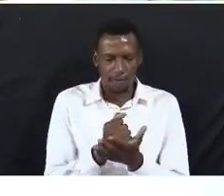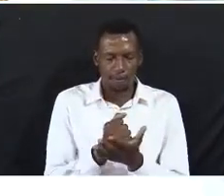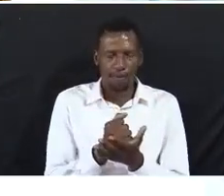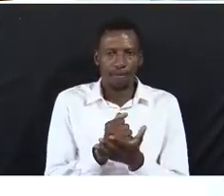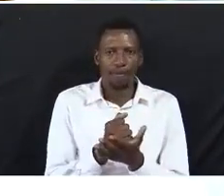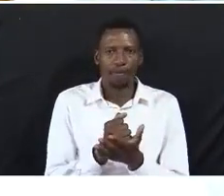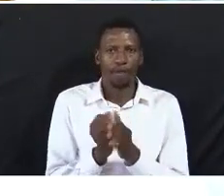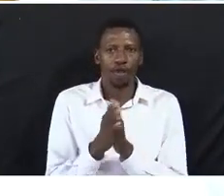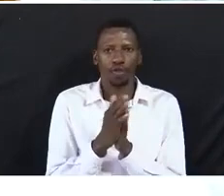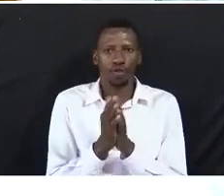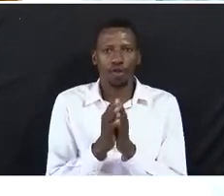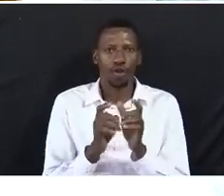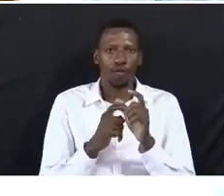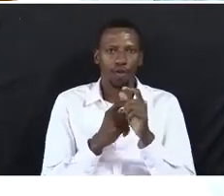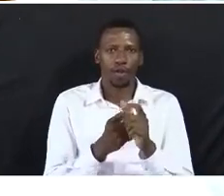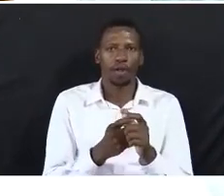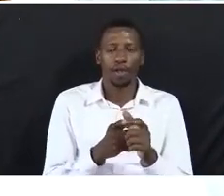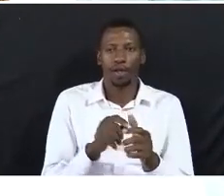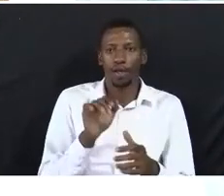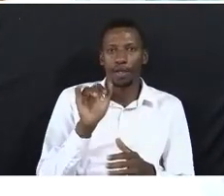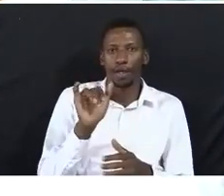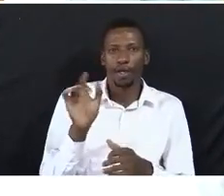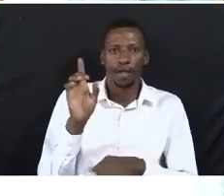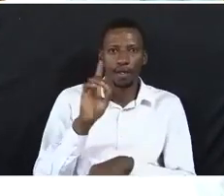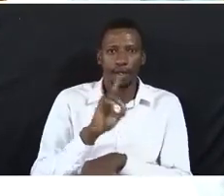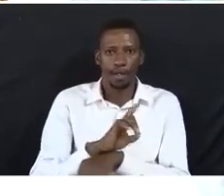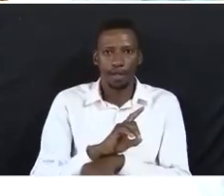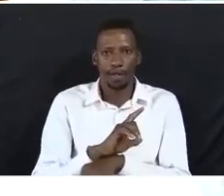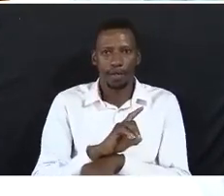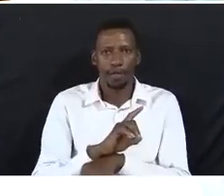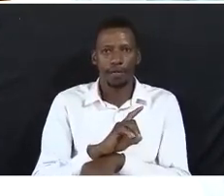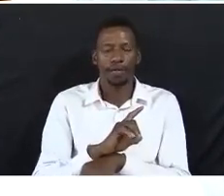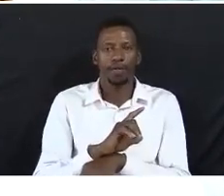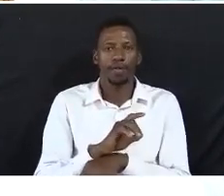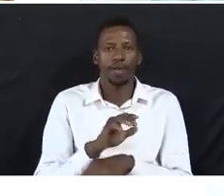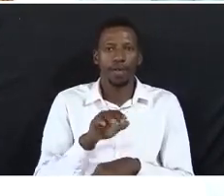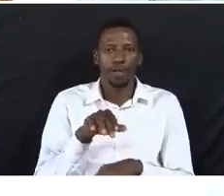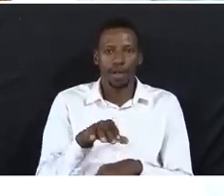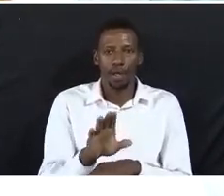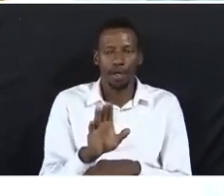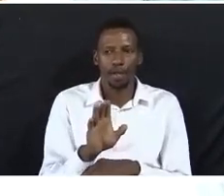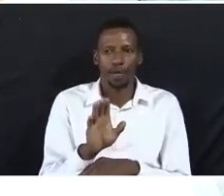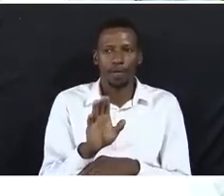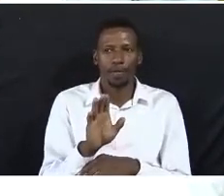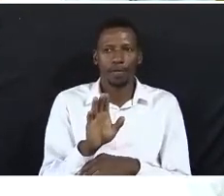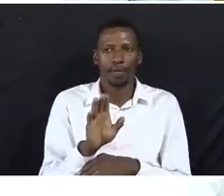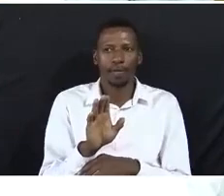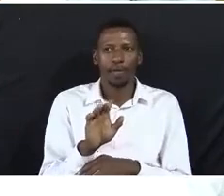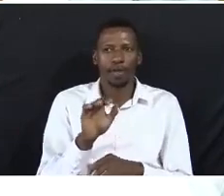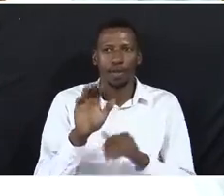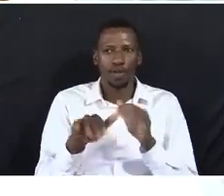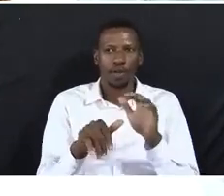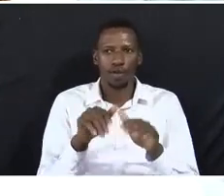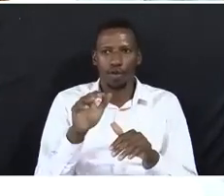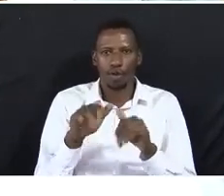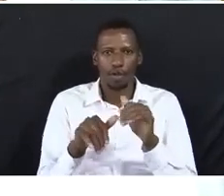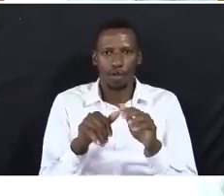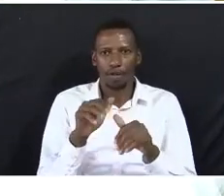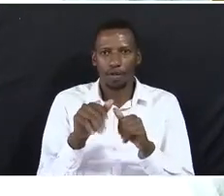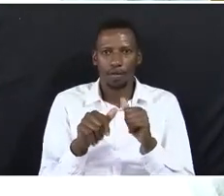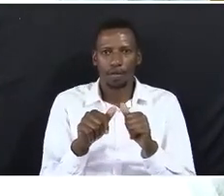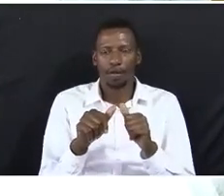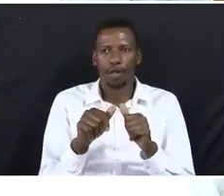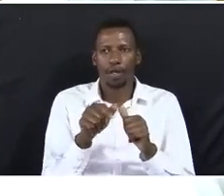day, the kingdom of heaven will be like this. Once a man was about to go on a journey, he called his servants to be in charge of